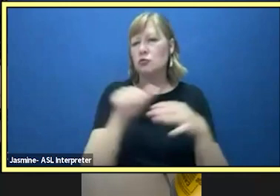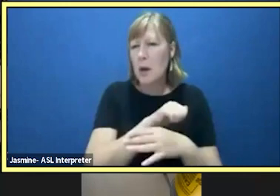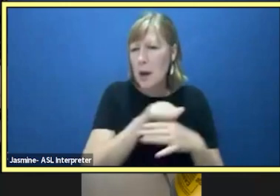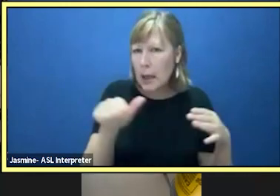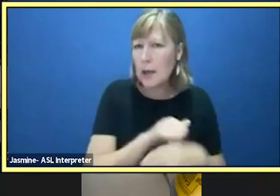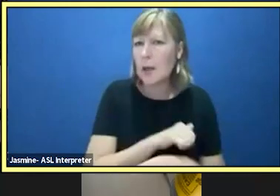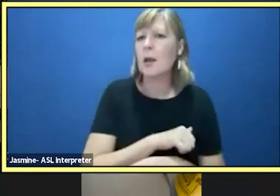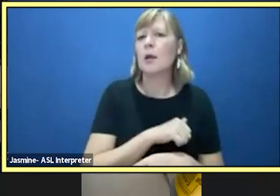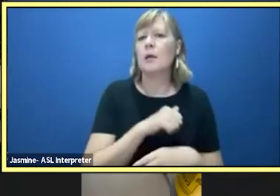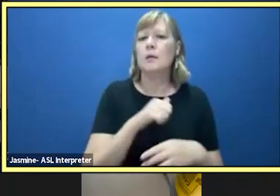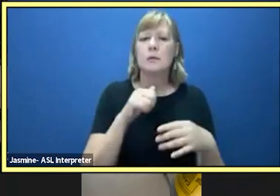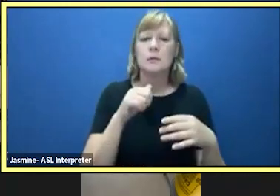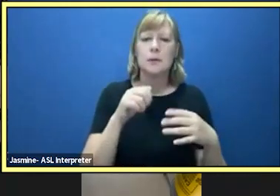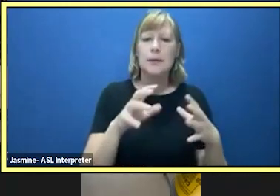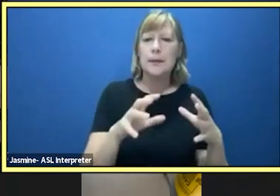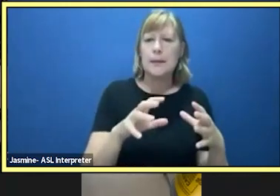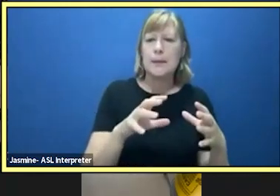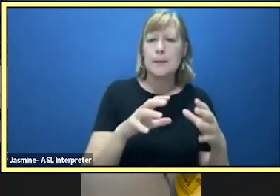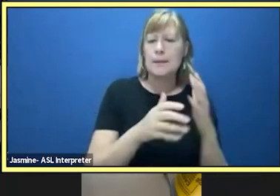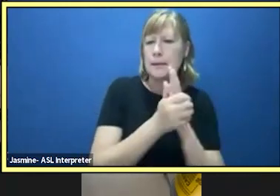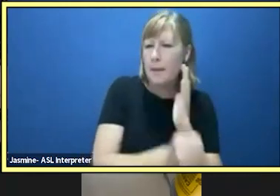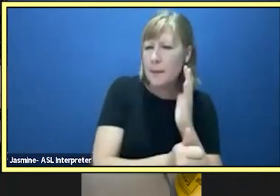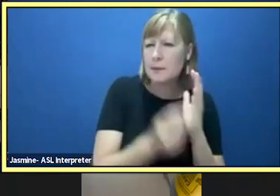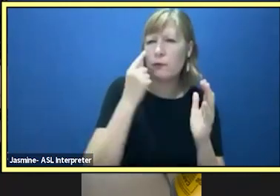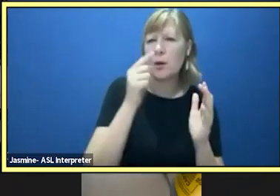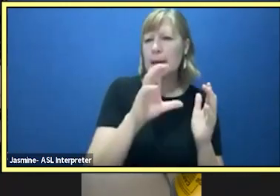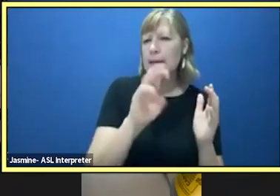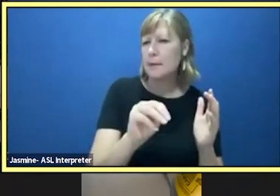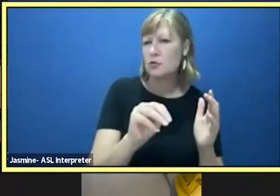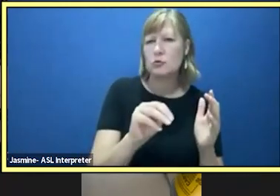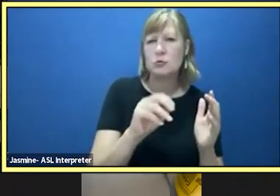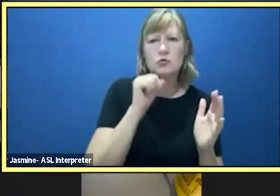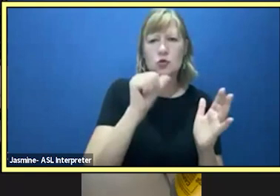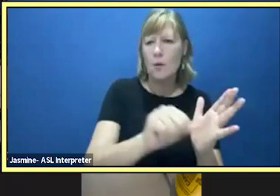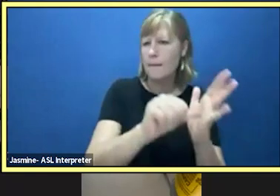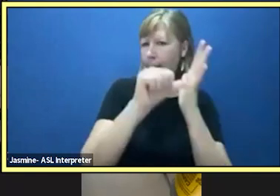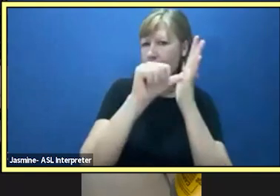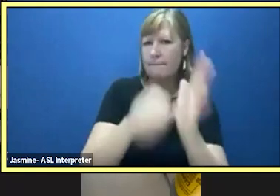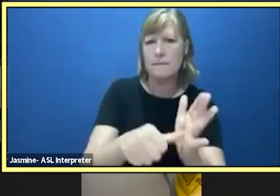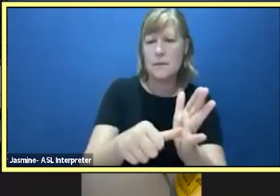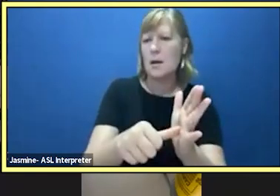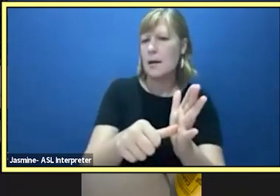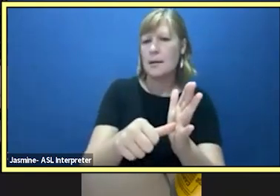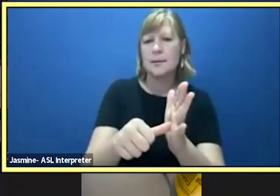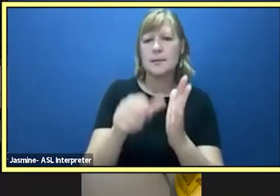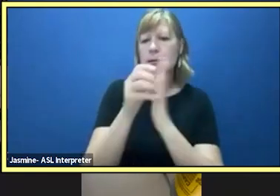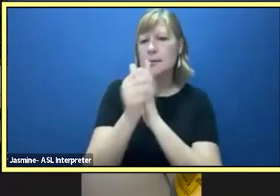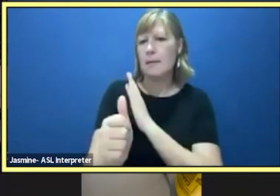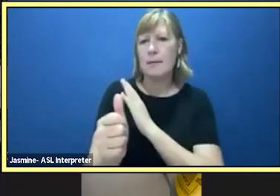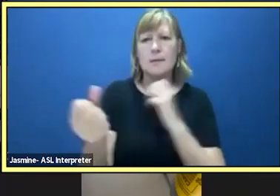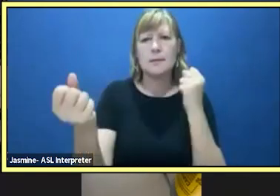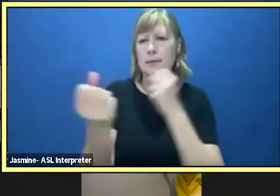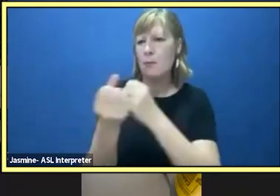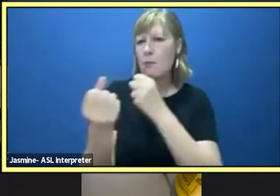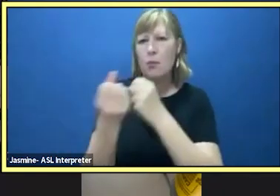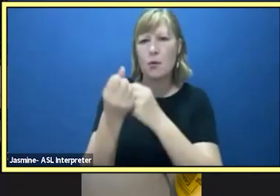competencies for the case managers don't really stress skills in person-centered planning and supporting that person's communication. So I have